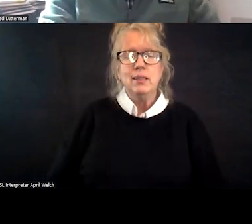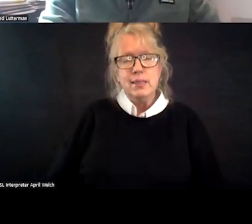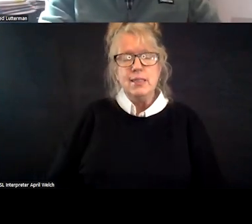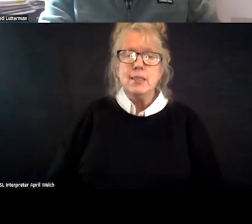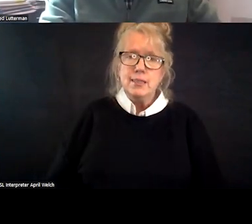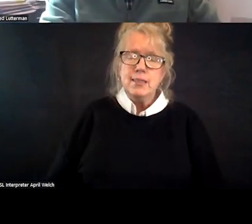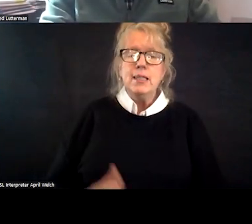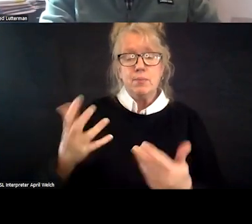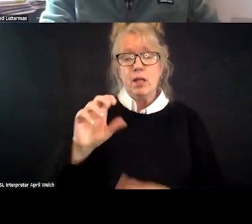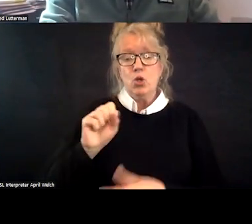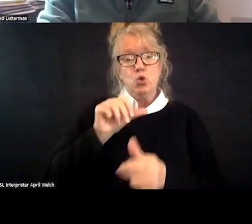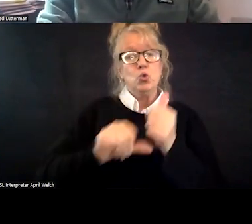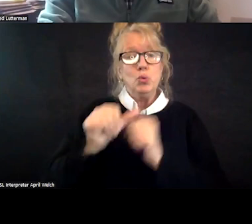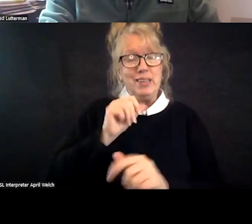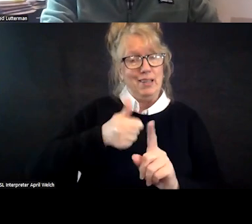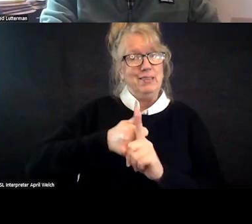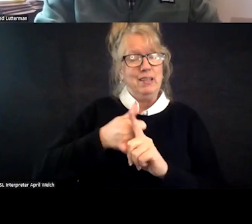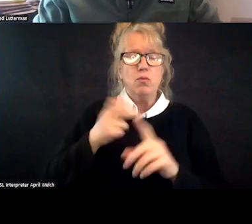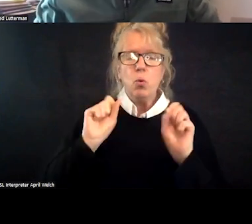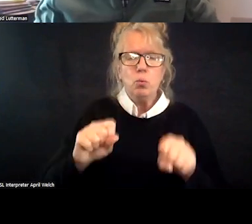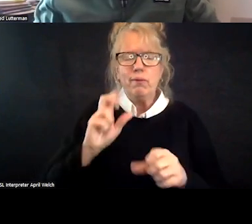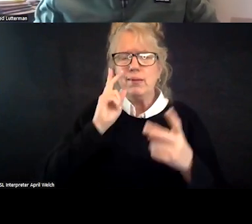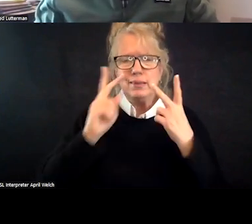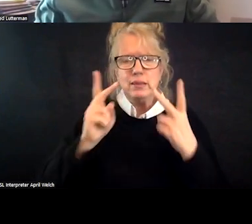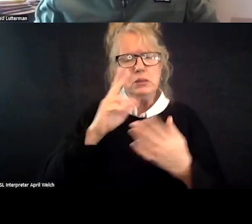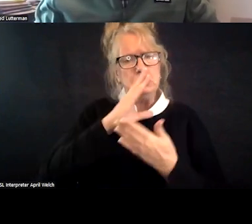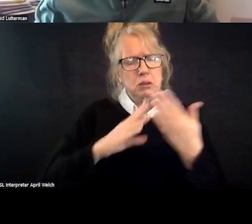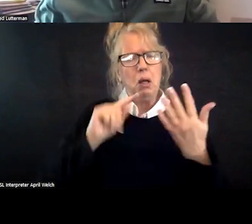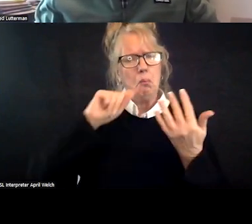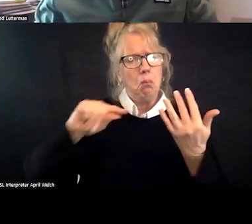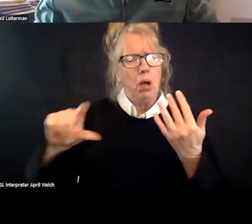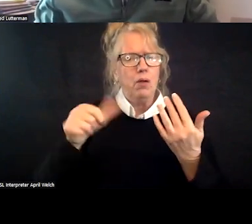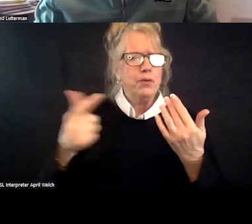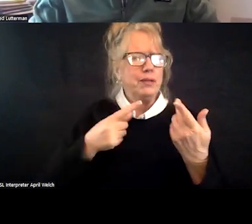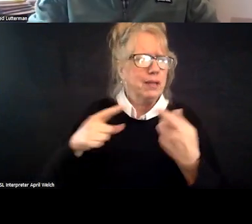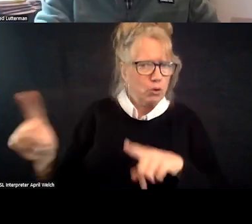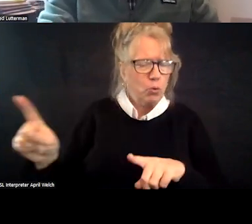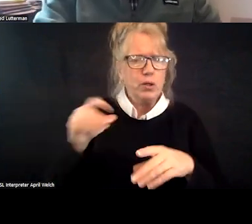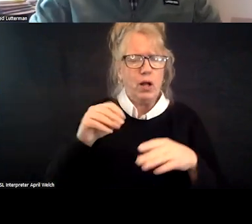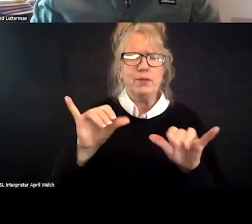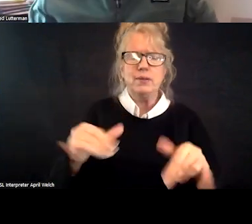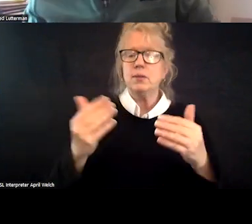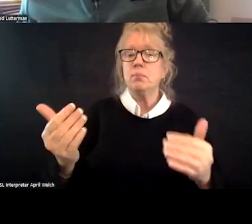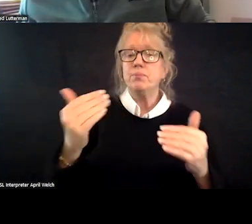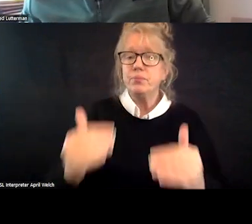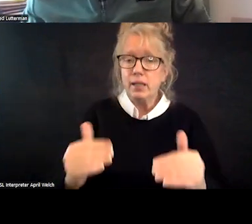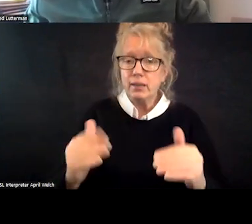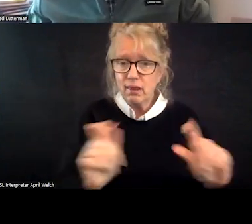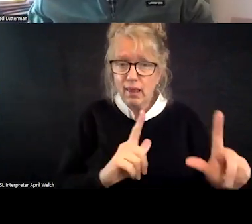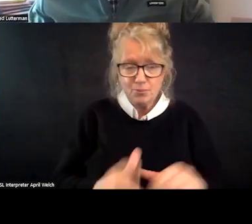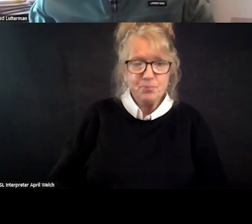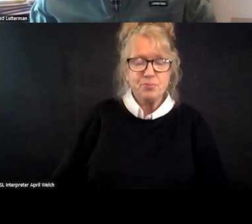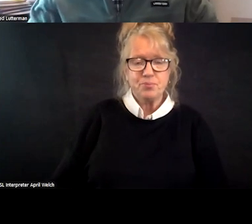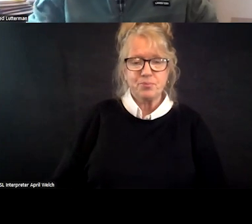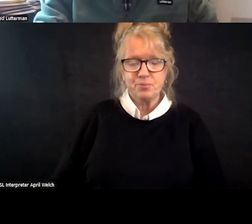in suicides itself? But we can see some of these other things that are going on in the system. If you go to the next slide, please.